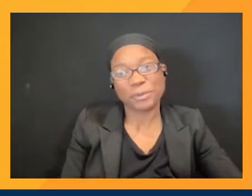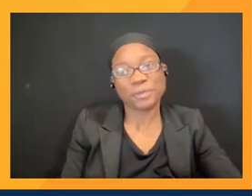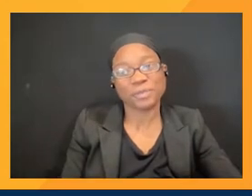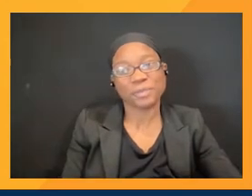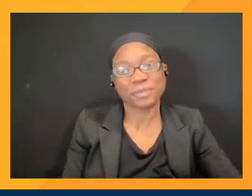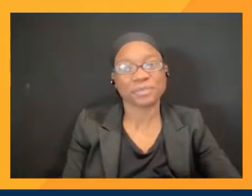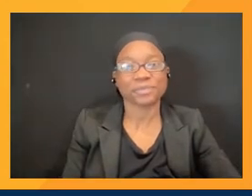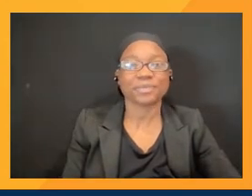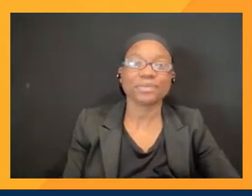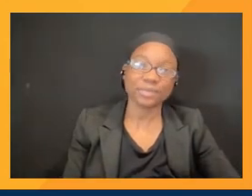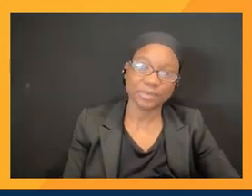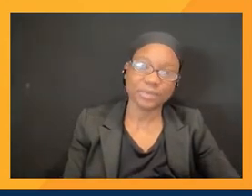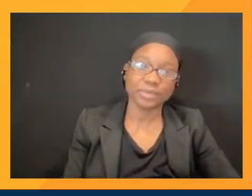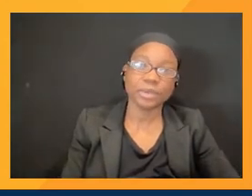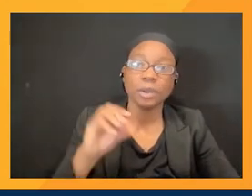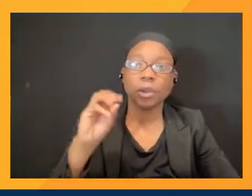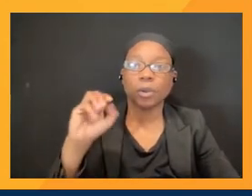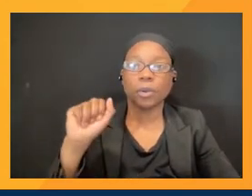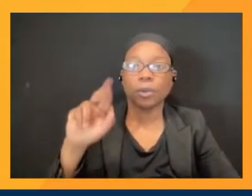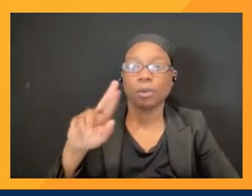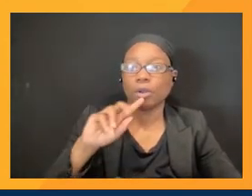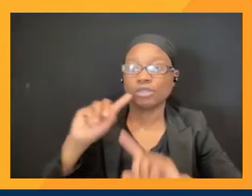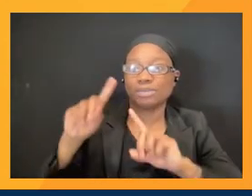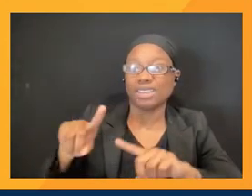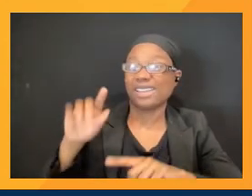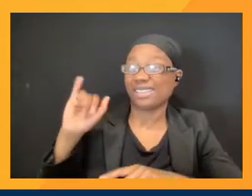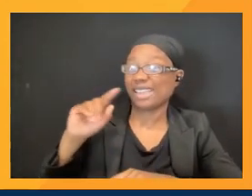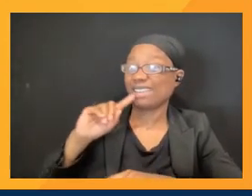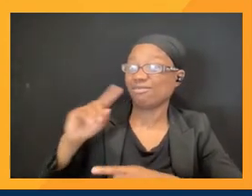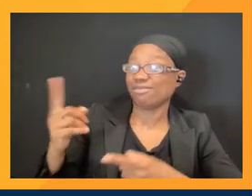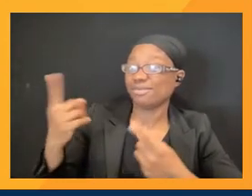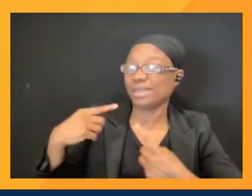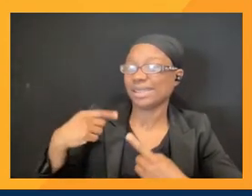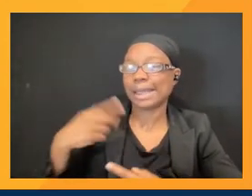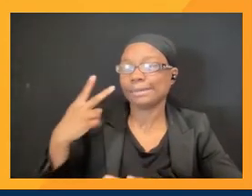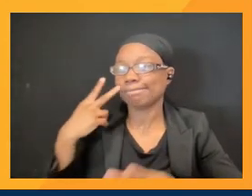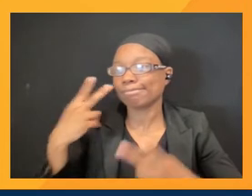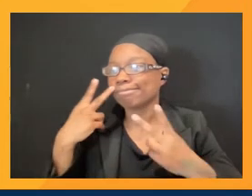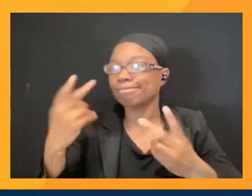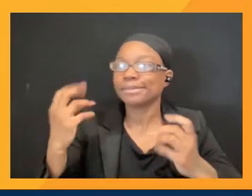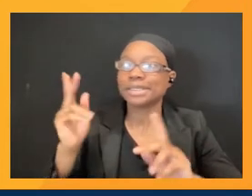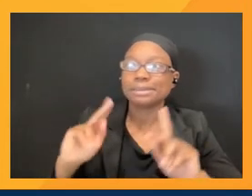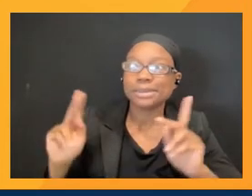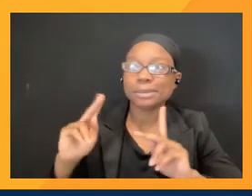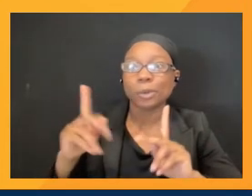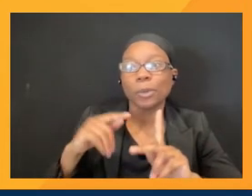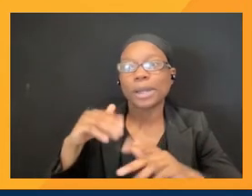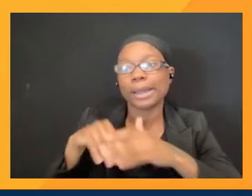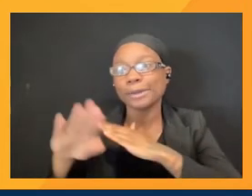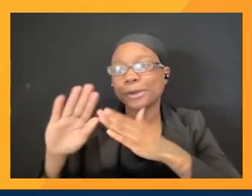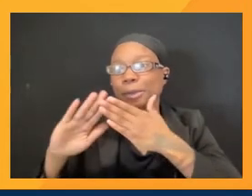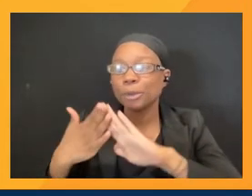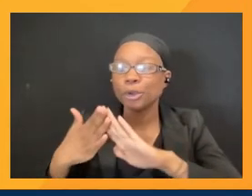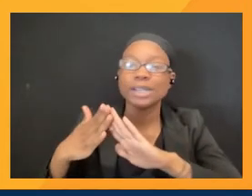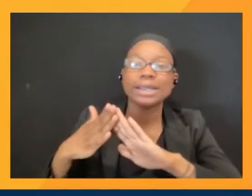pose the question to you, Christina, but obviously anyone can chime in, is what actions are being taken, what actions can be taken to